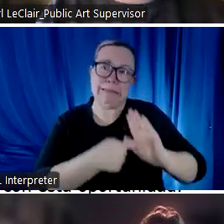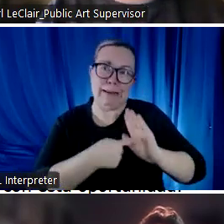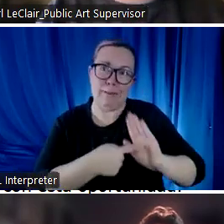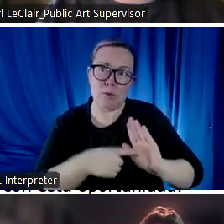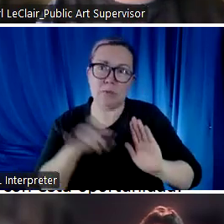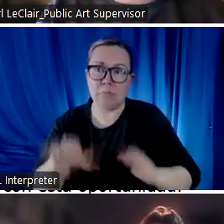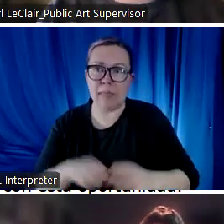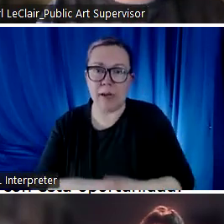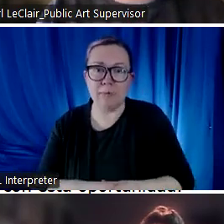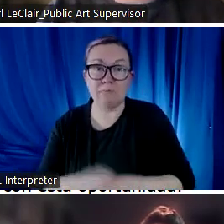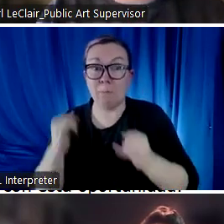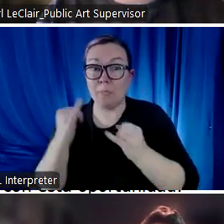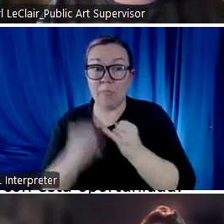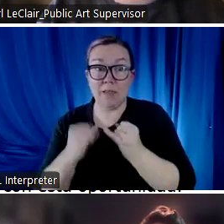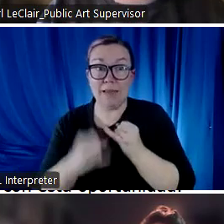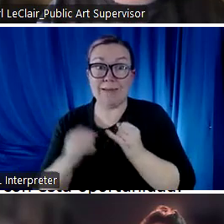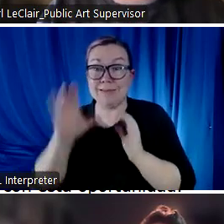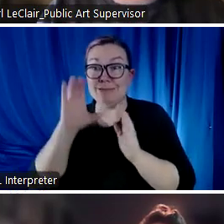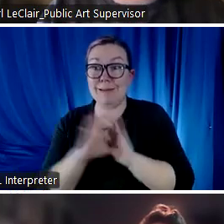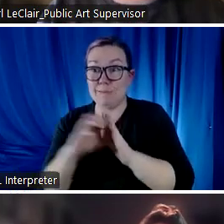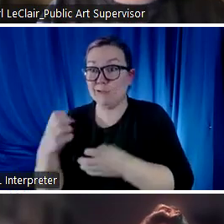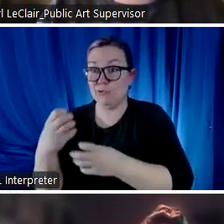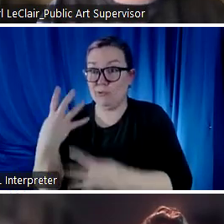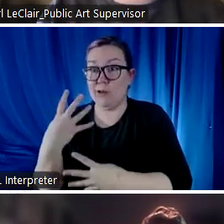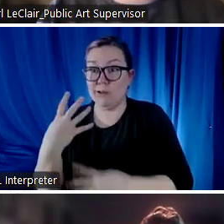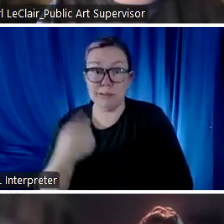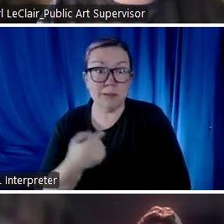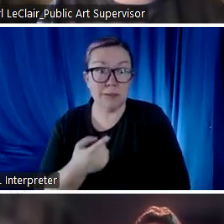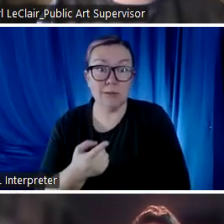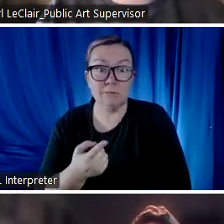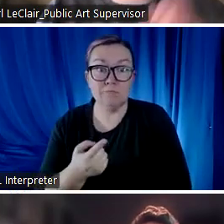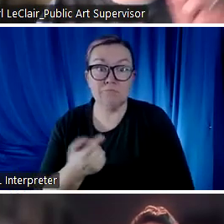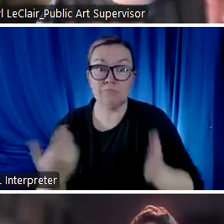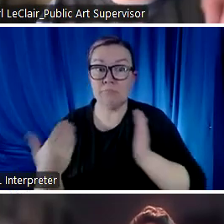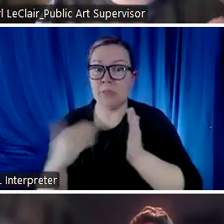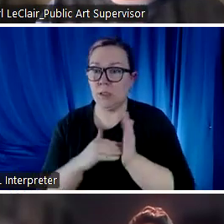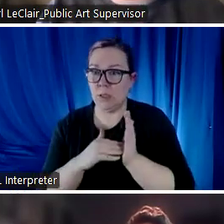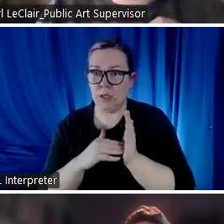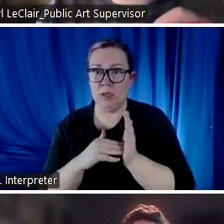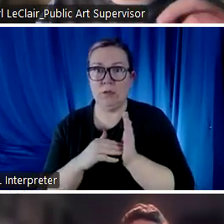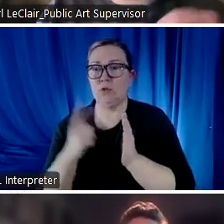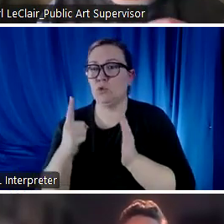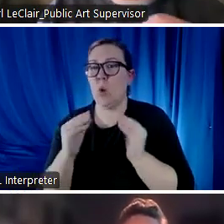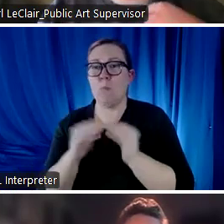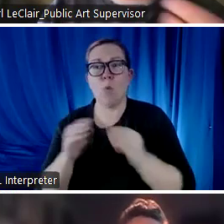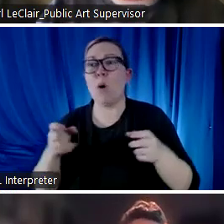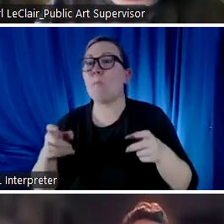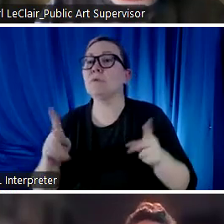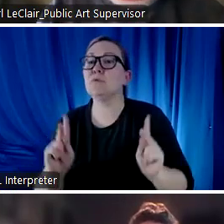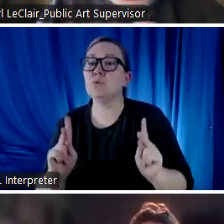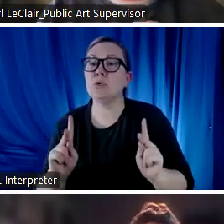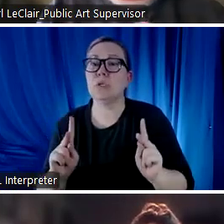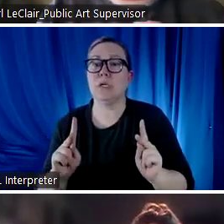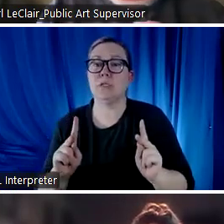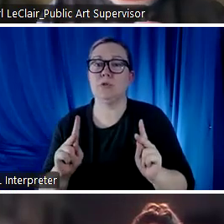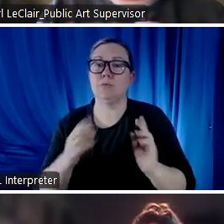then finally, the image list. So again, the image list is one more opportunity to insert your